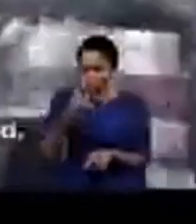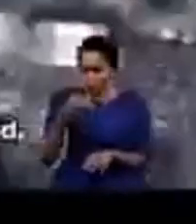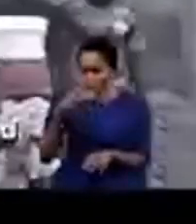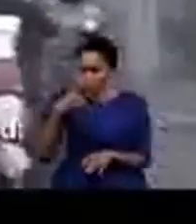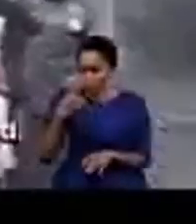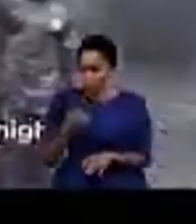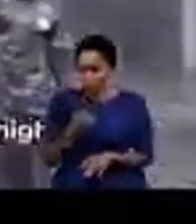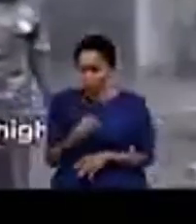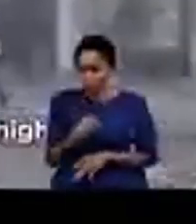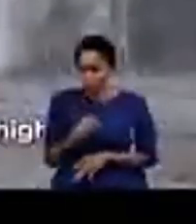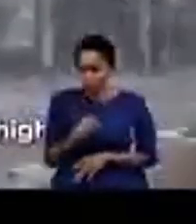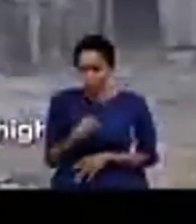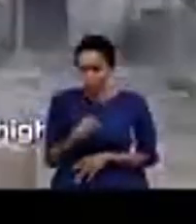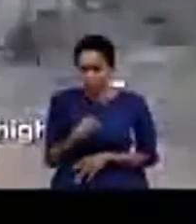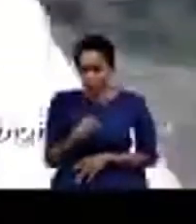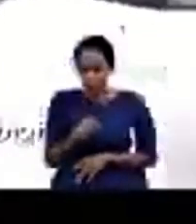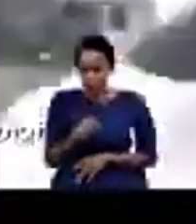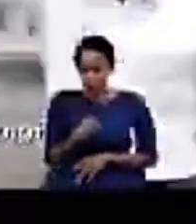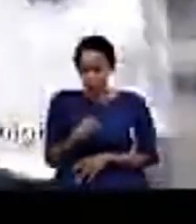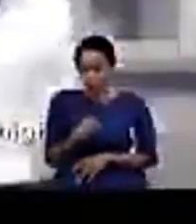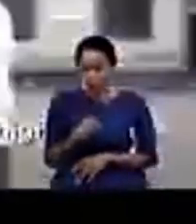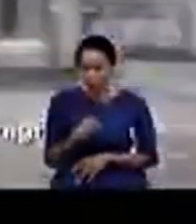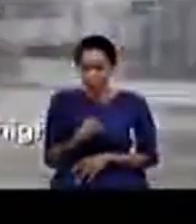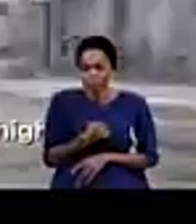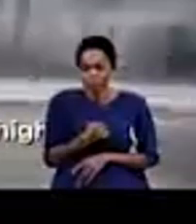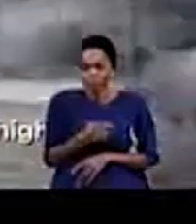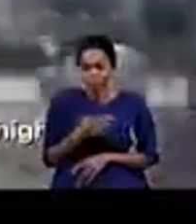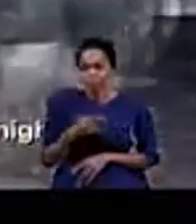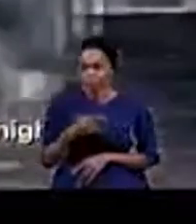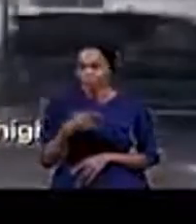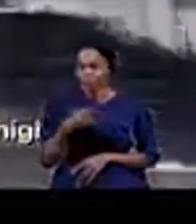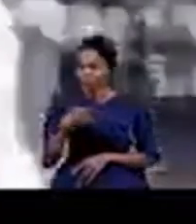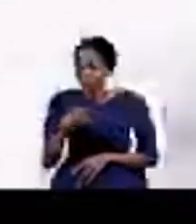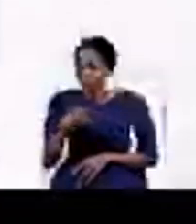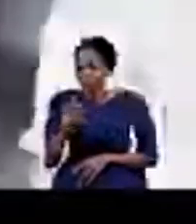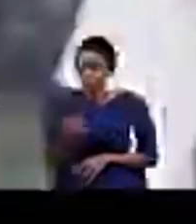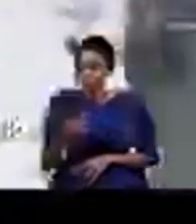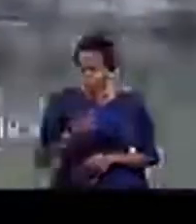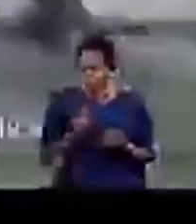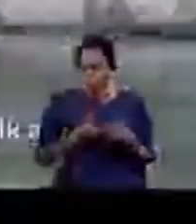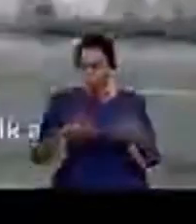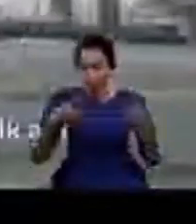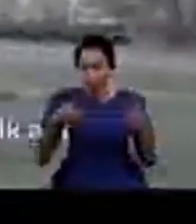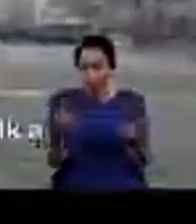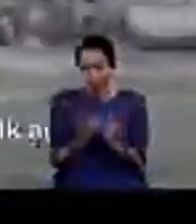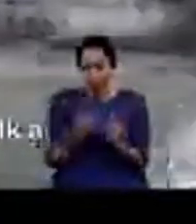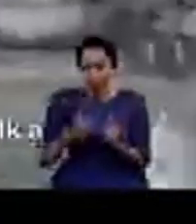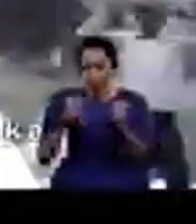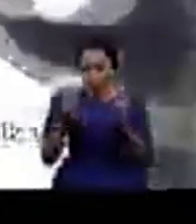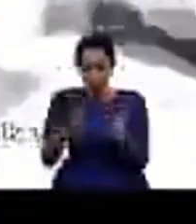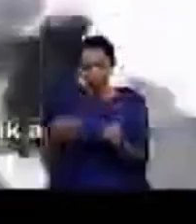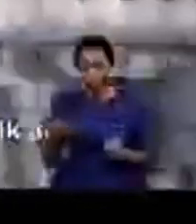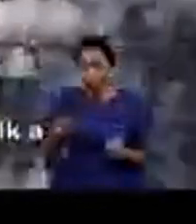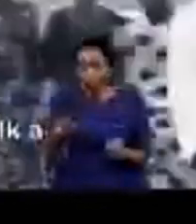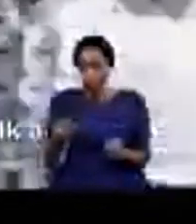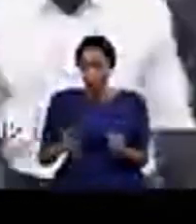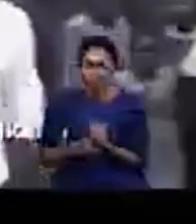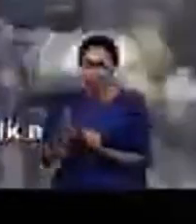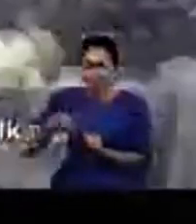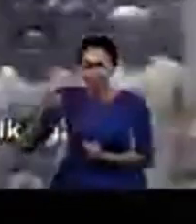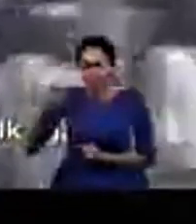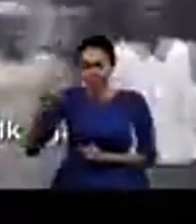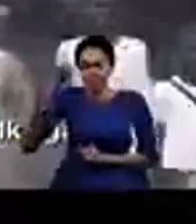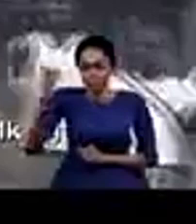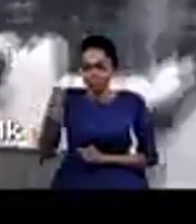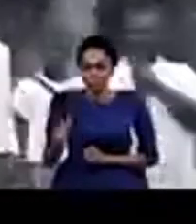have come with a command. Yes. I've come with the power of the Most High God. And I will obey. And when I pray in his name, your son will walk